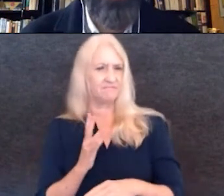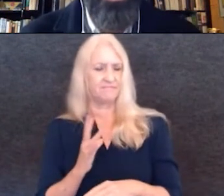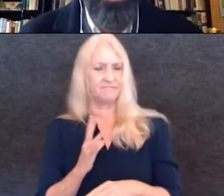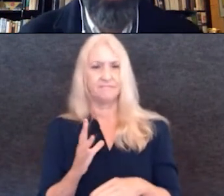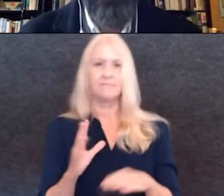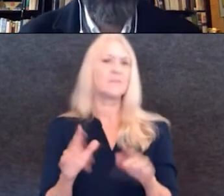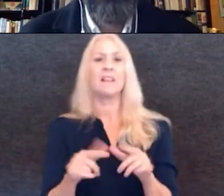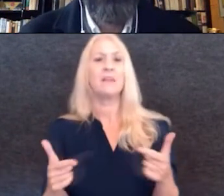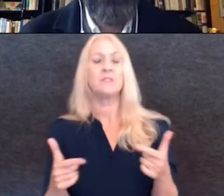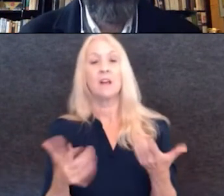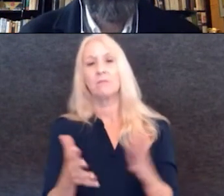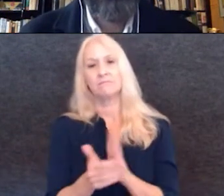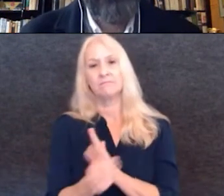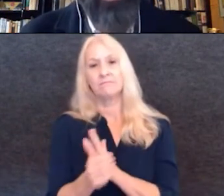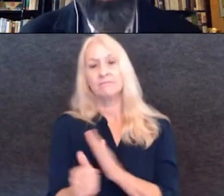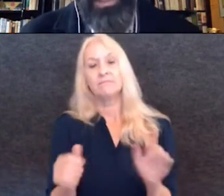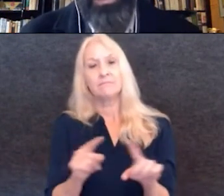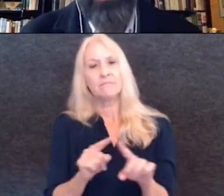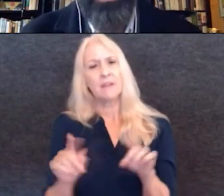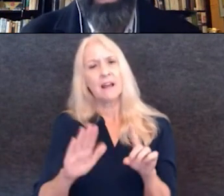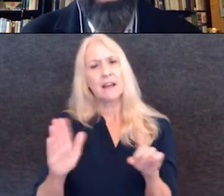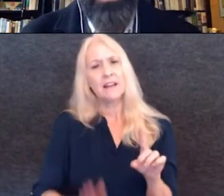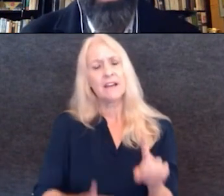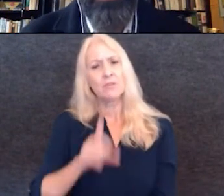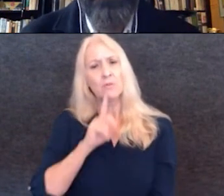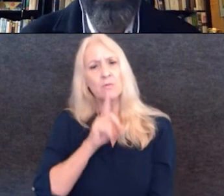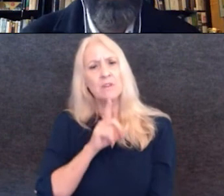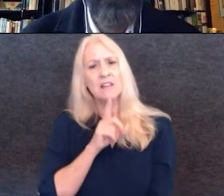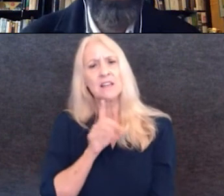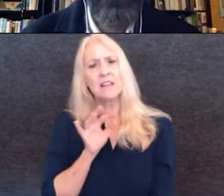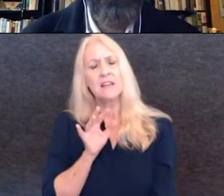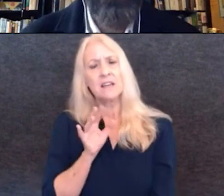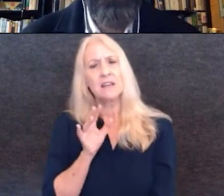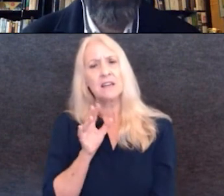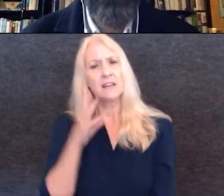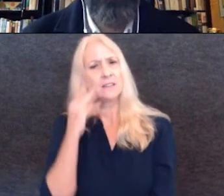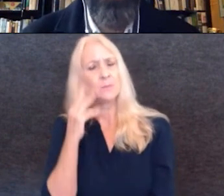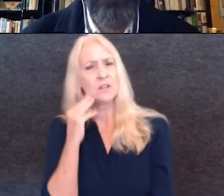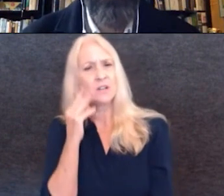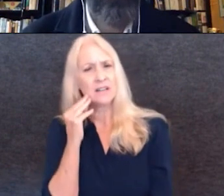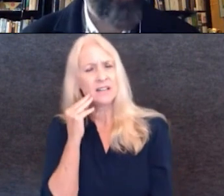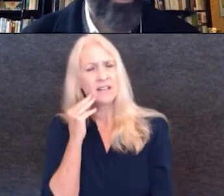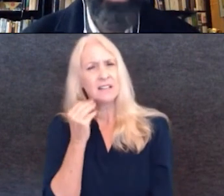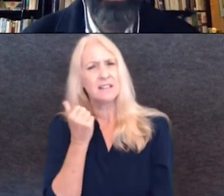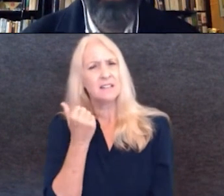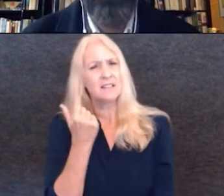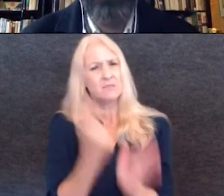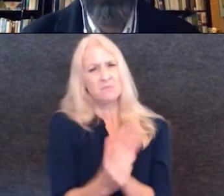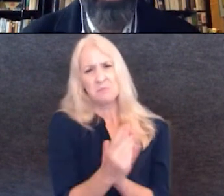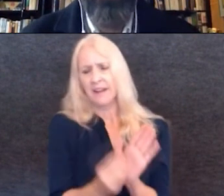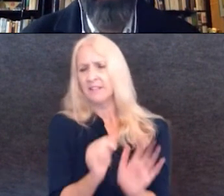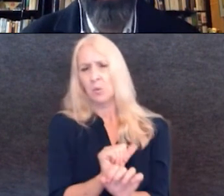And I never really experienced something like that on the workplace